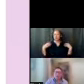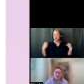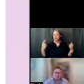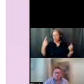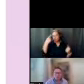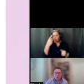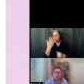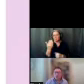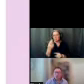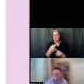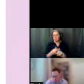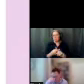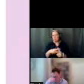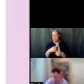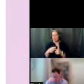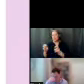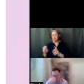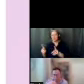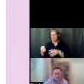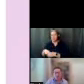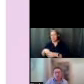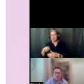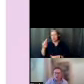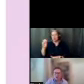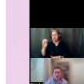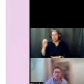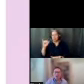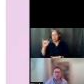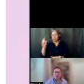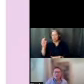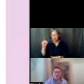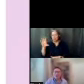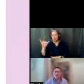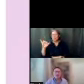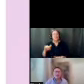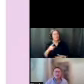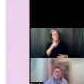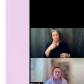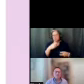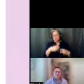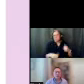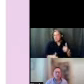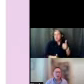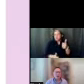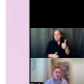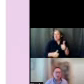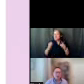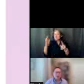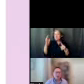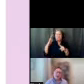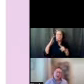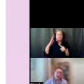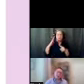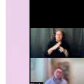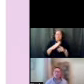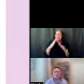struck me. It was so difficult. It's one of the most difficult things I'd ever done in my life. But it struck me